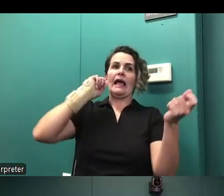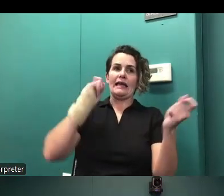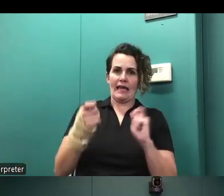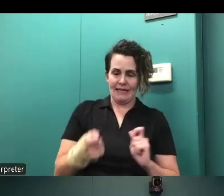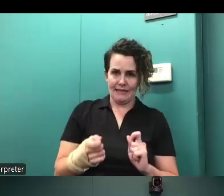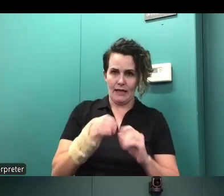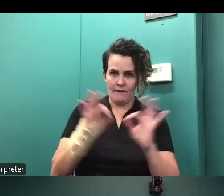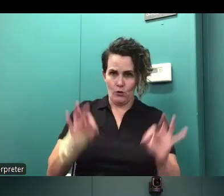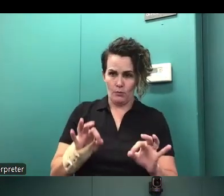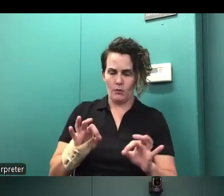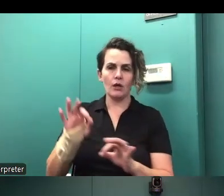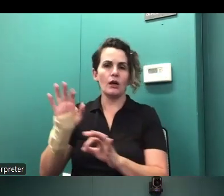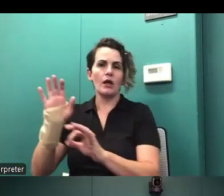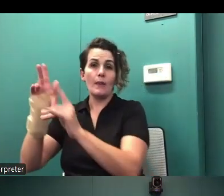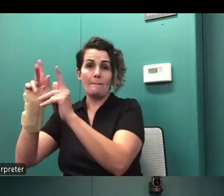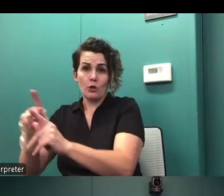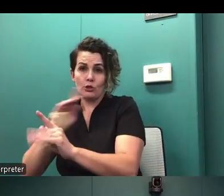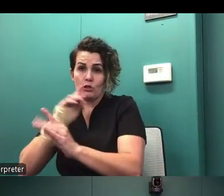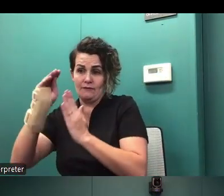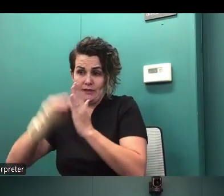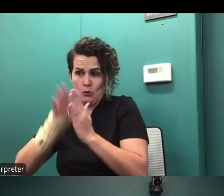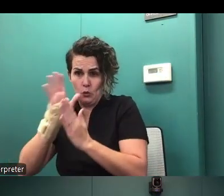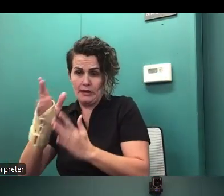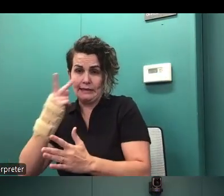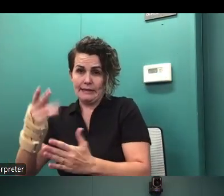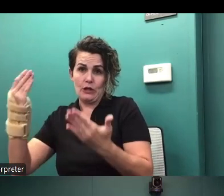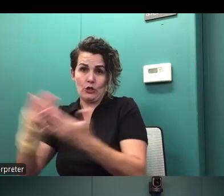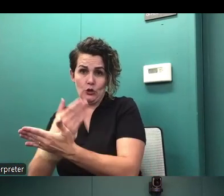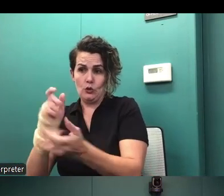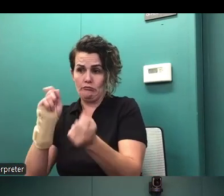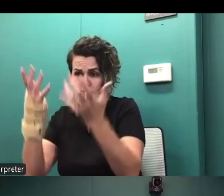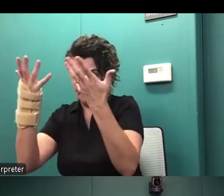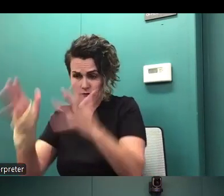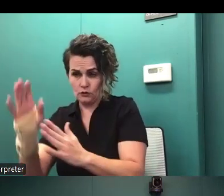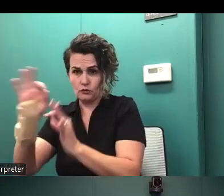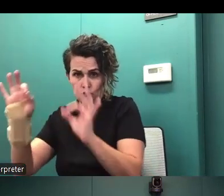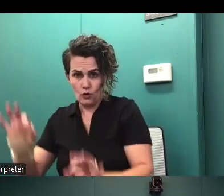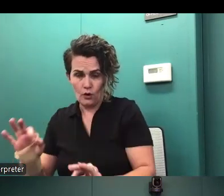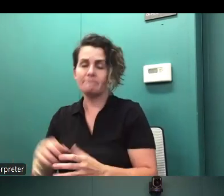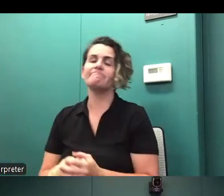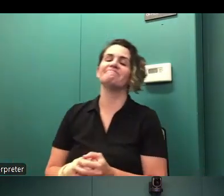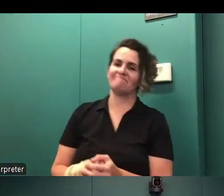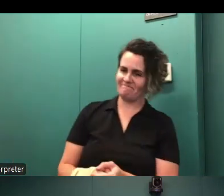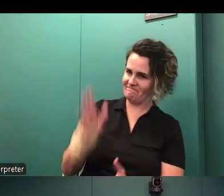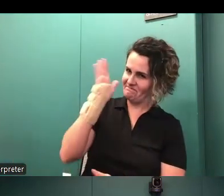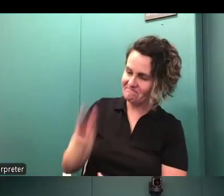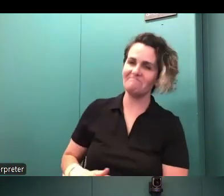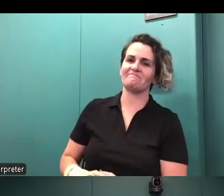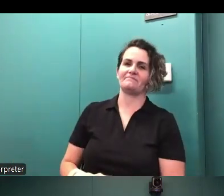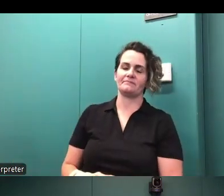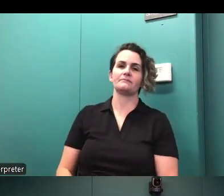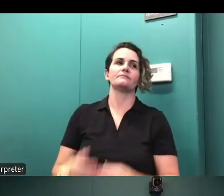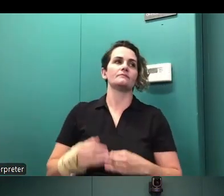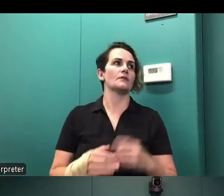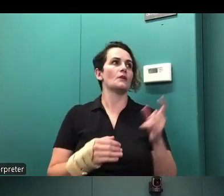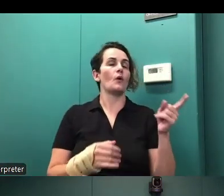And your form page, your spreadsheet will have what's already there, but if you've added a question or taken a question away, it won't delete that